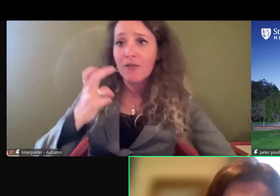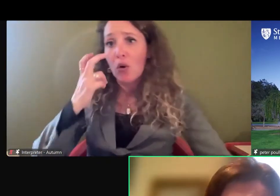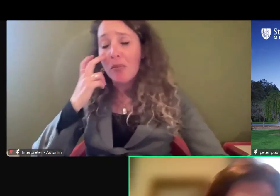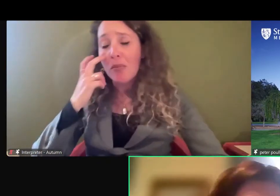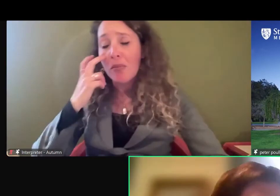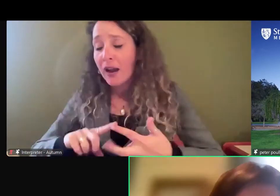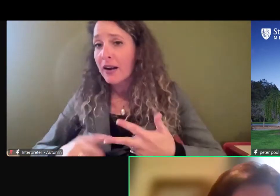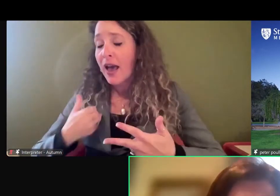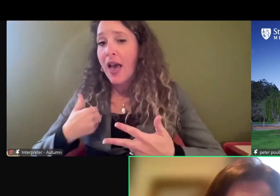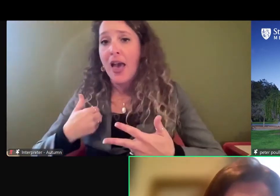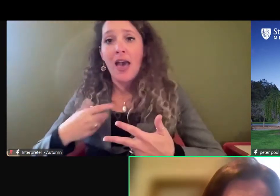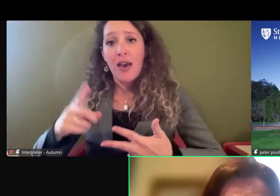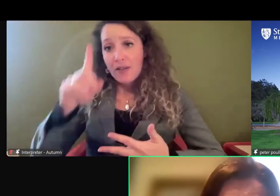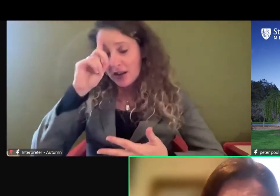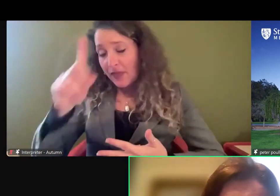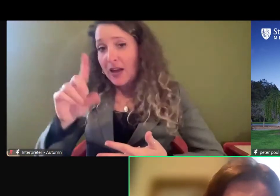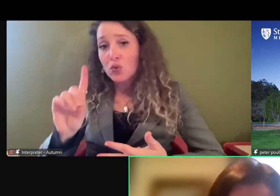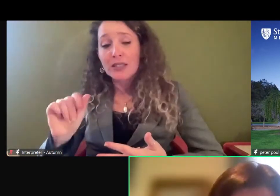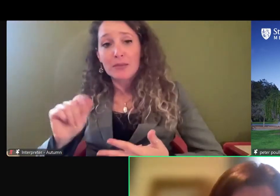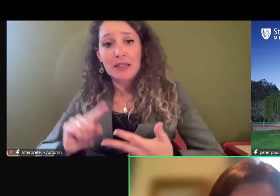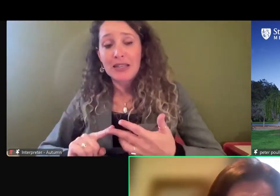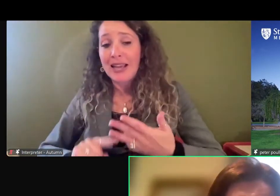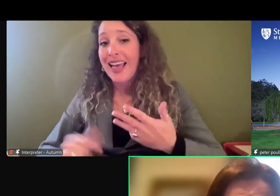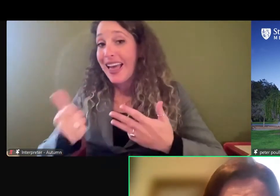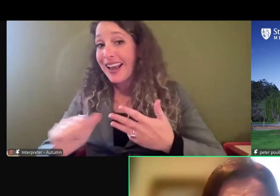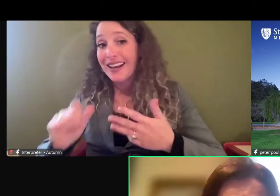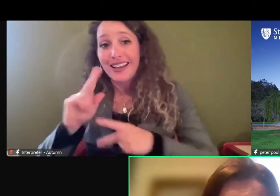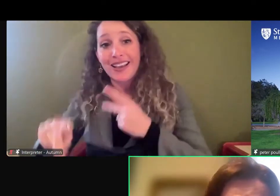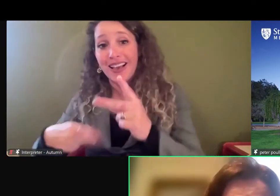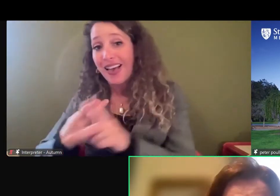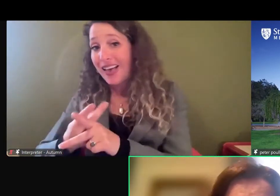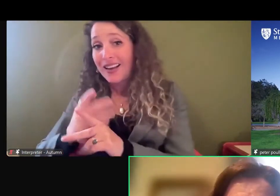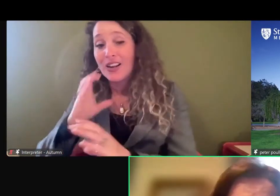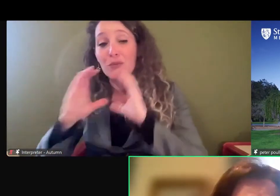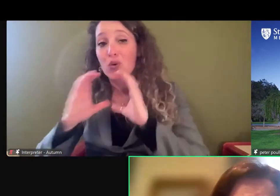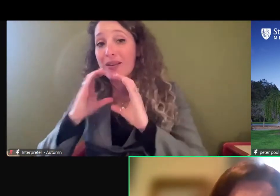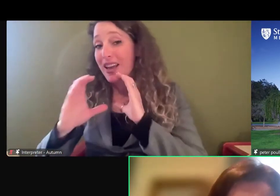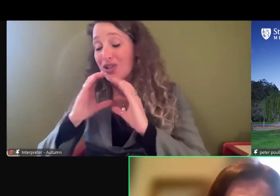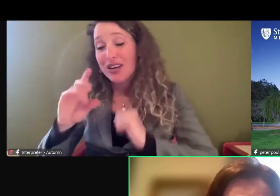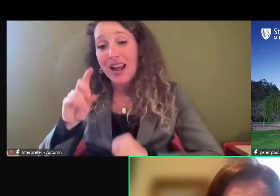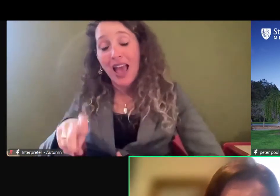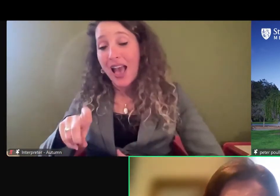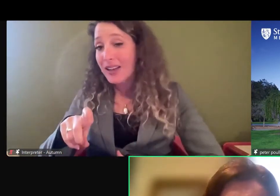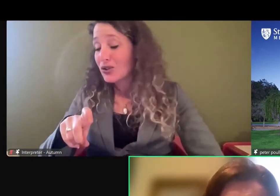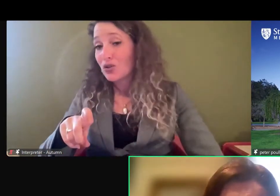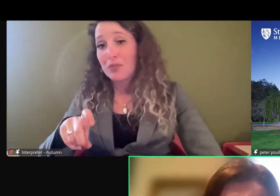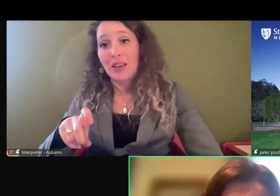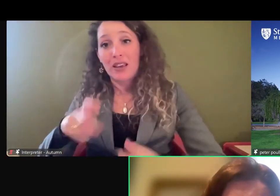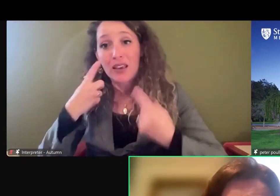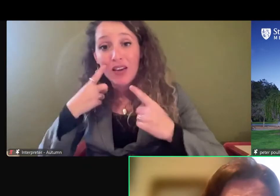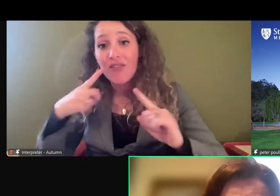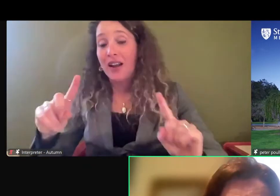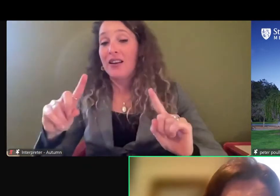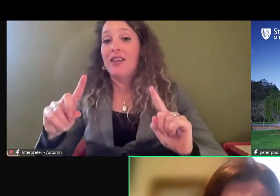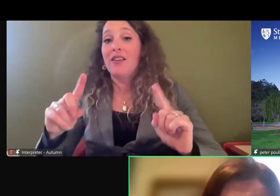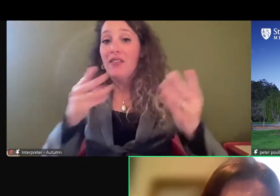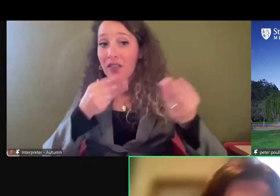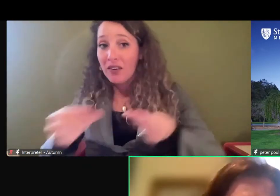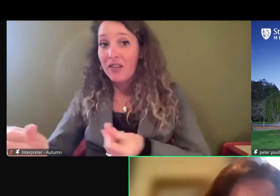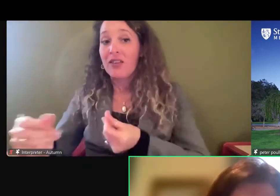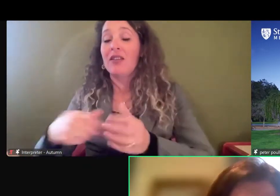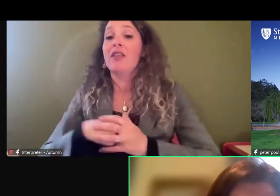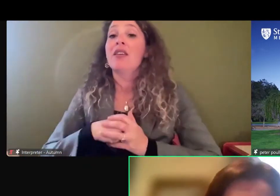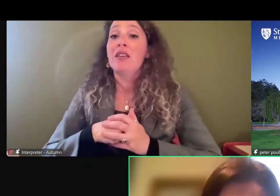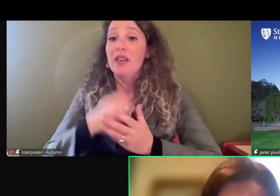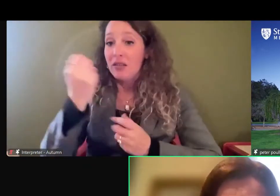intellectual disability, any disability. Communication has to be effective. So there's all kinds of very strong and